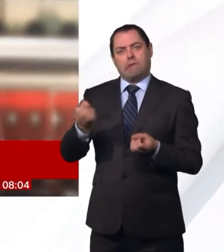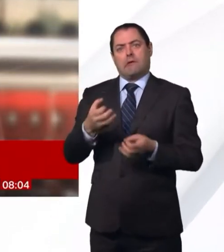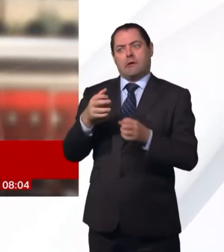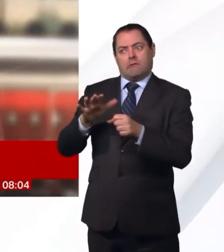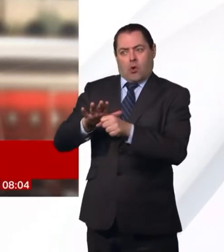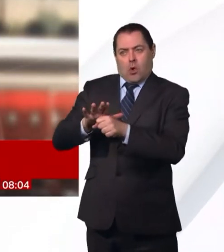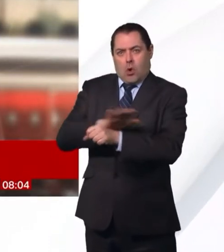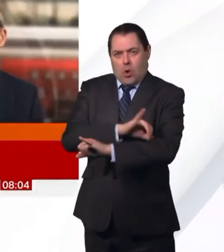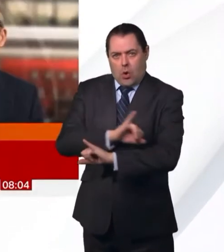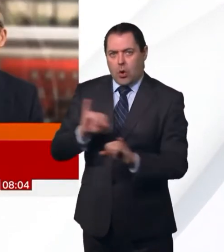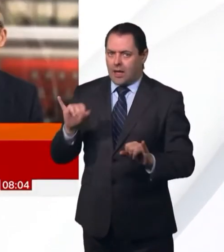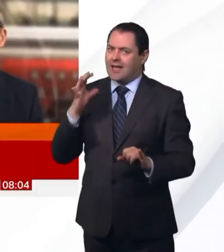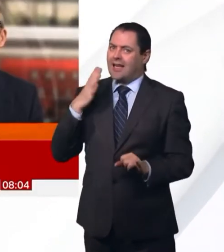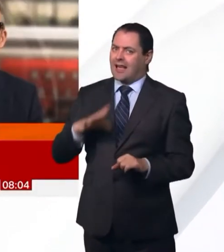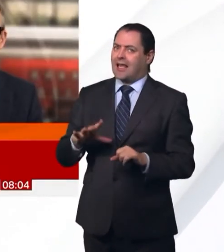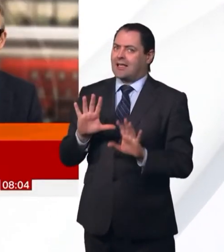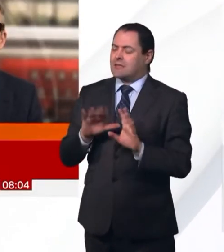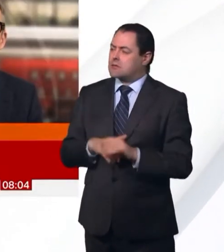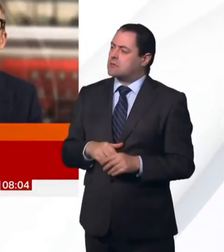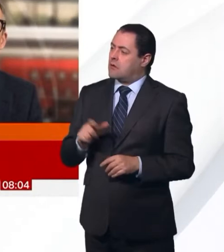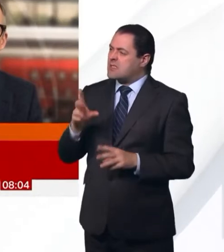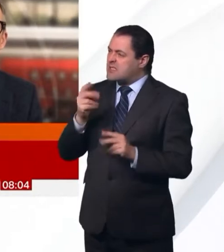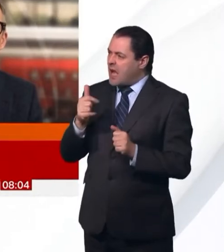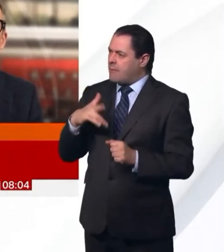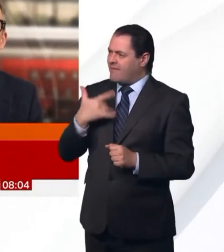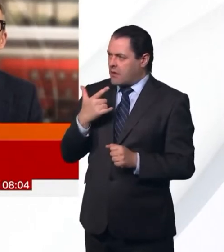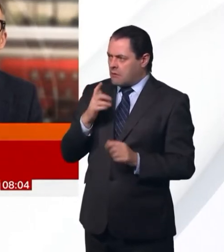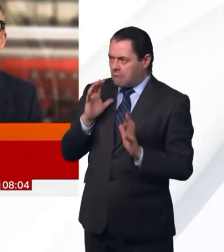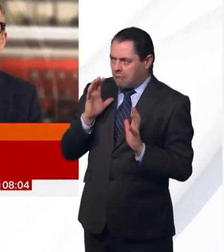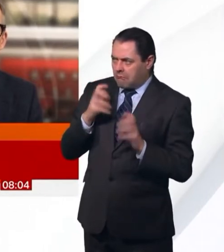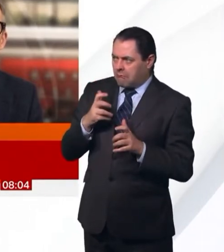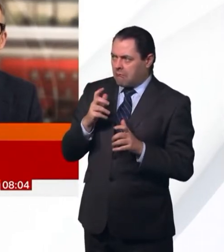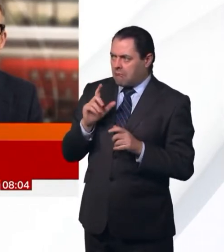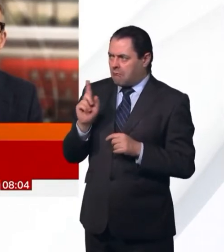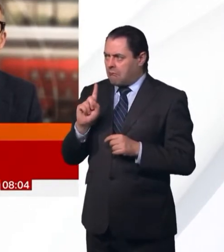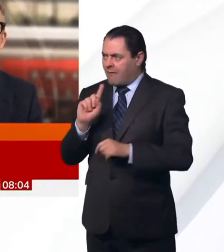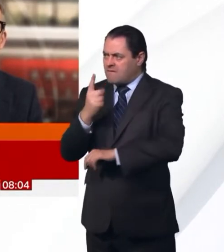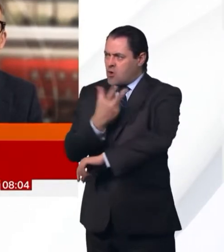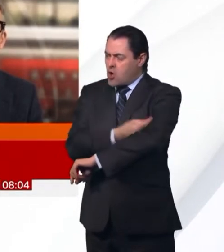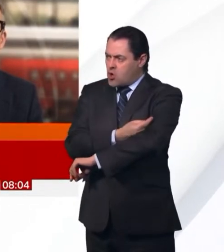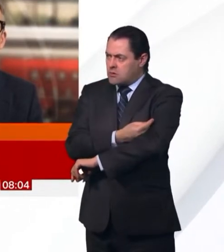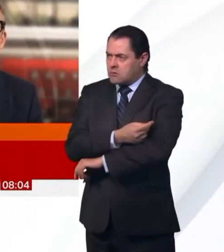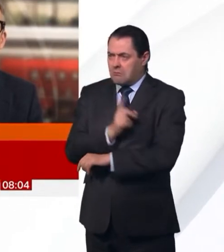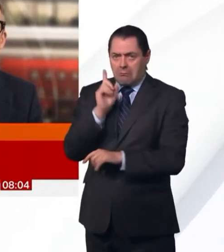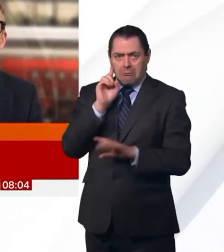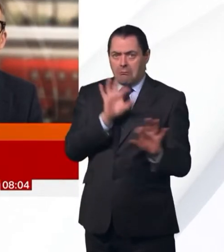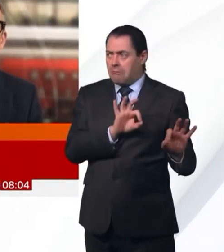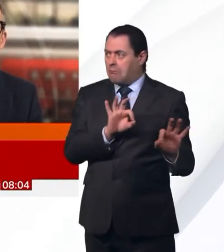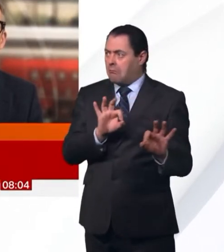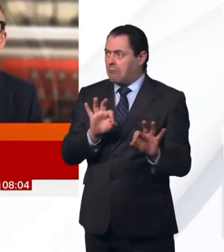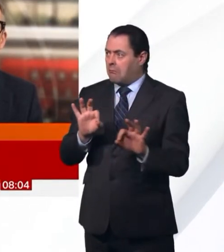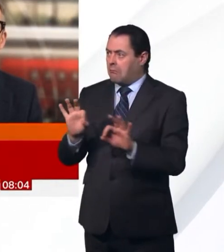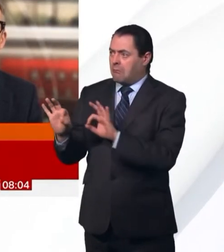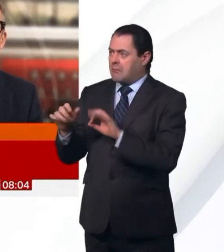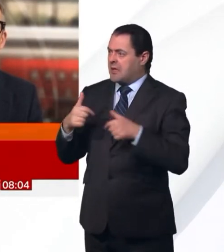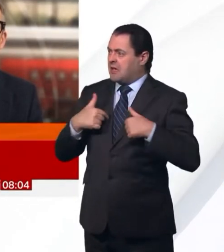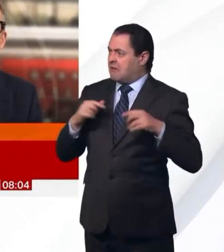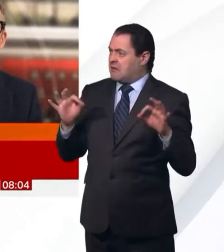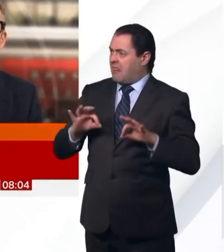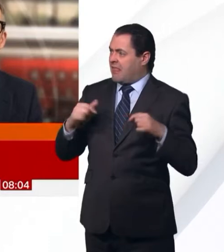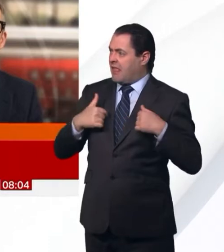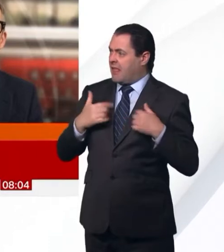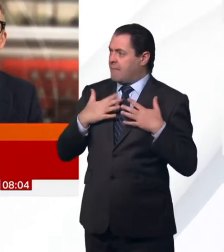NHS. And some people might listen to that and feel slightly anxious that they might get their first shot and then it might wear off effectively by the time the second